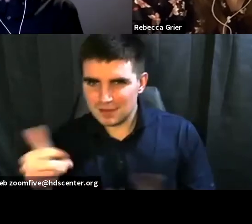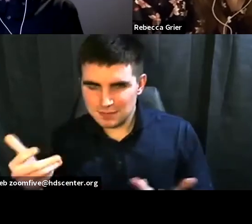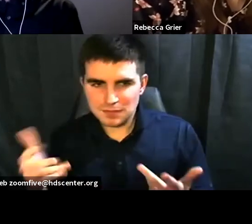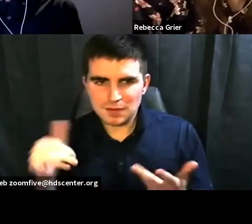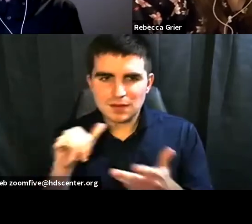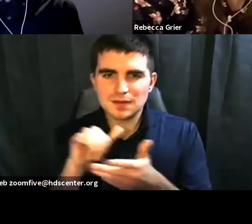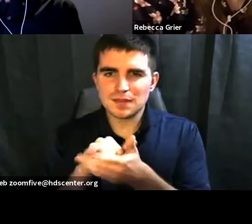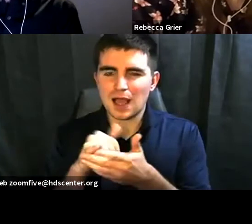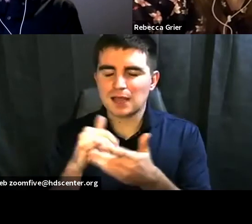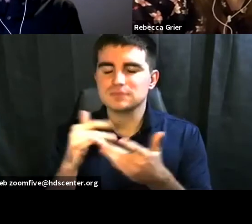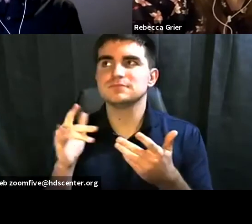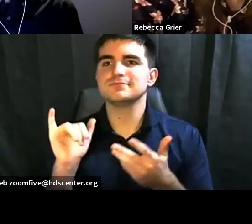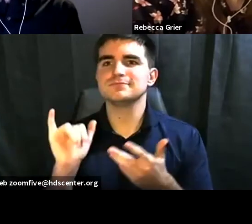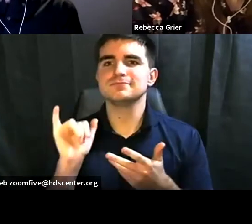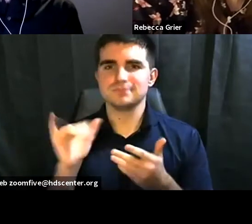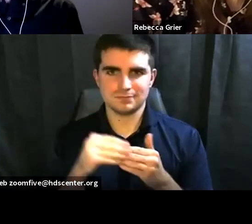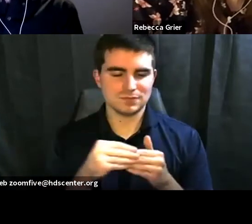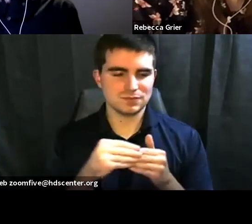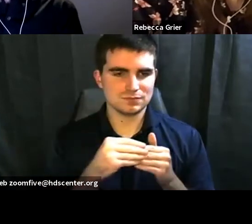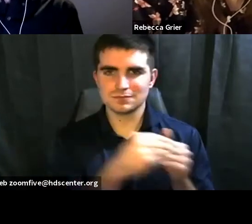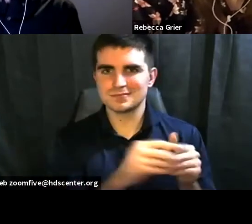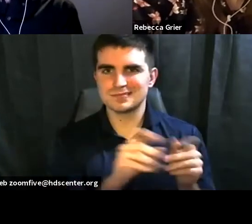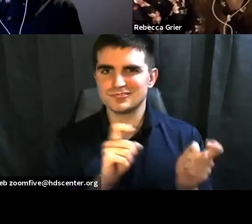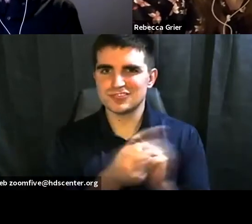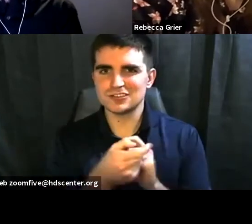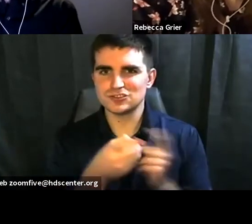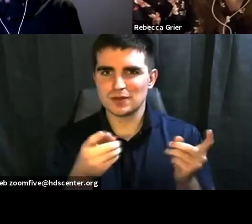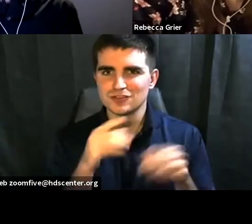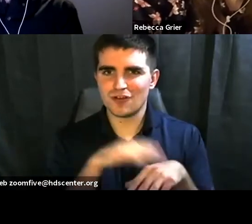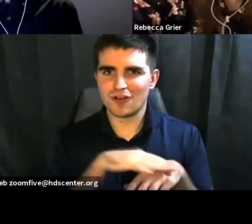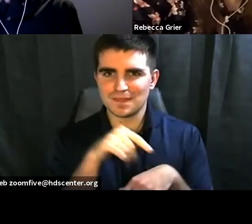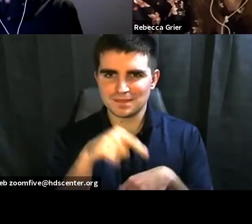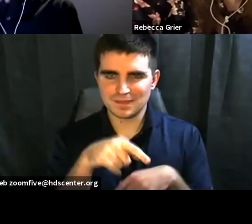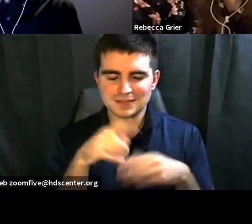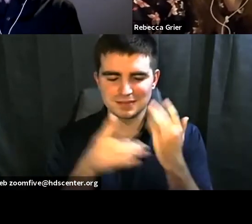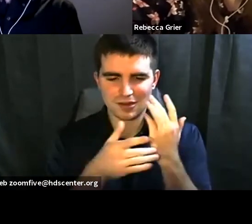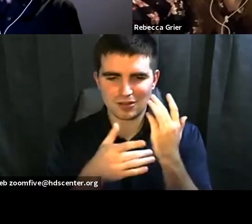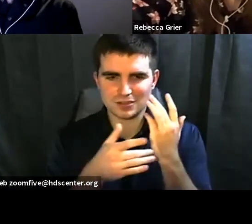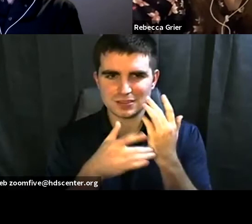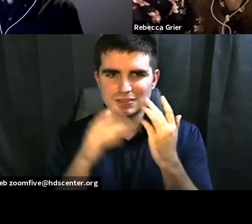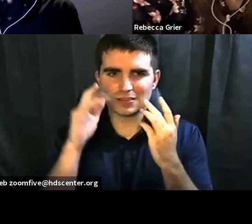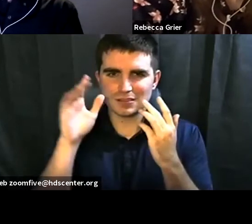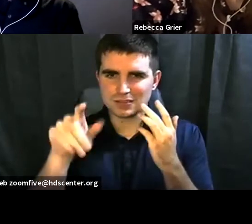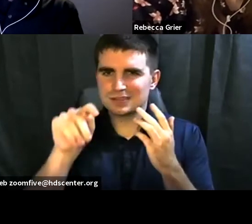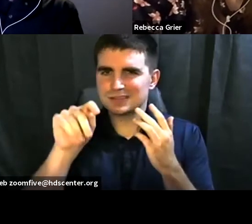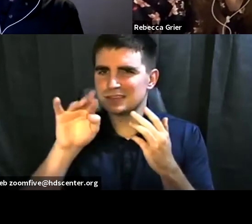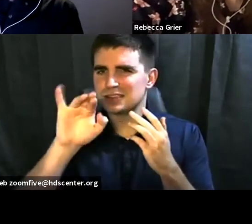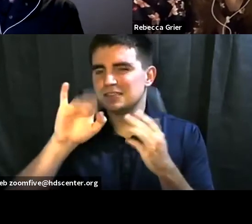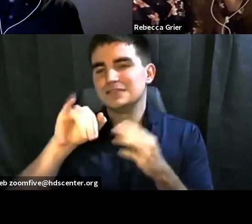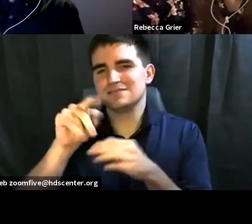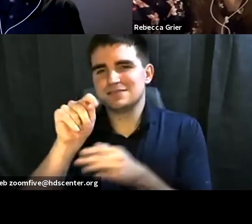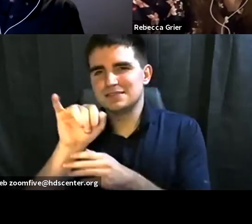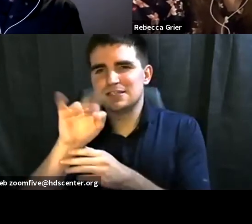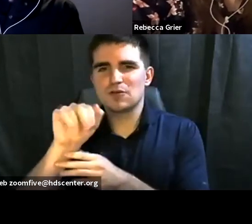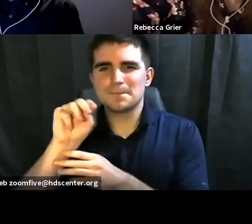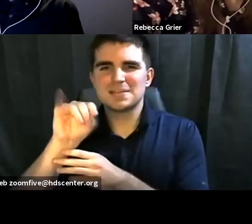change direction on this technology. And then we eventually deployed the Tiramisu Transit app, which at the